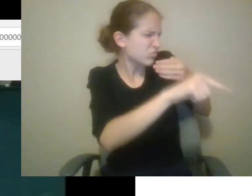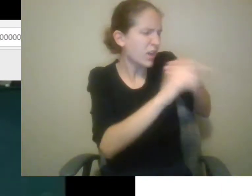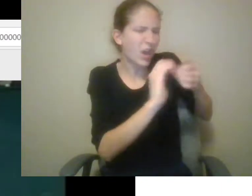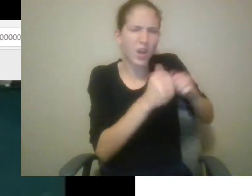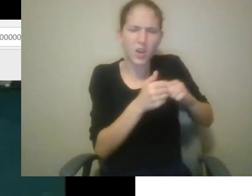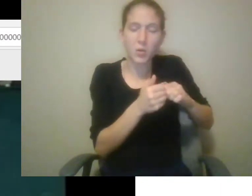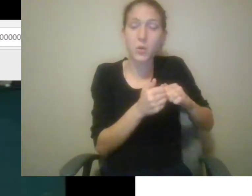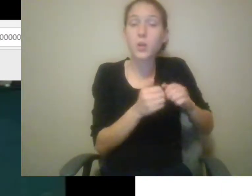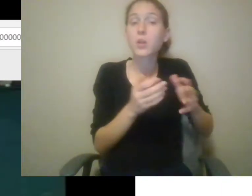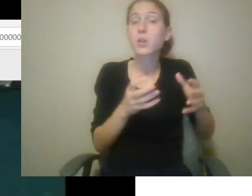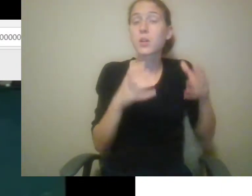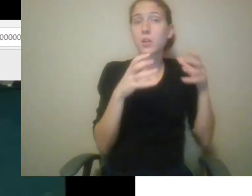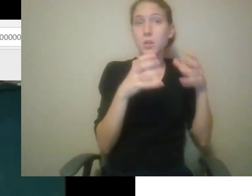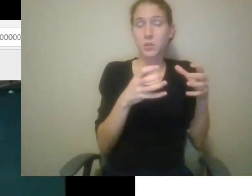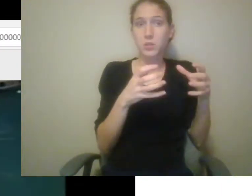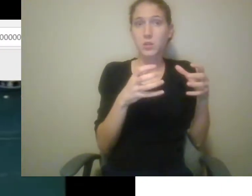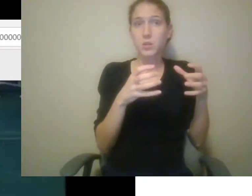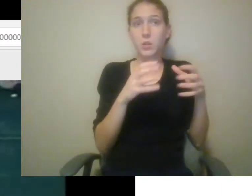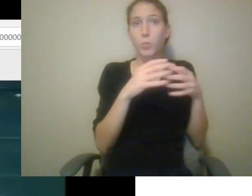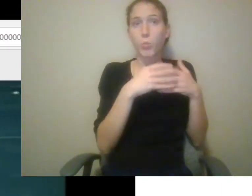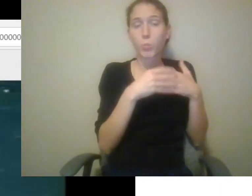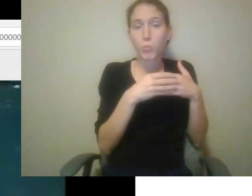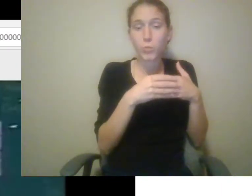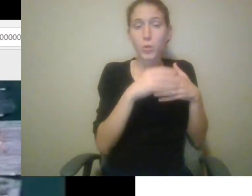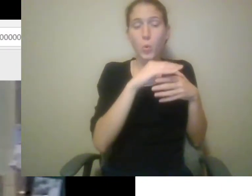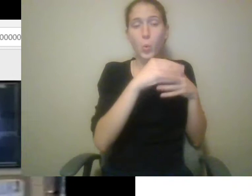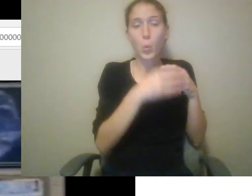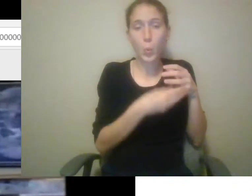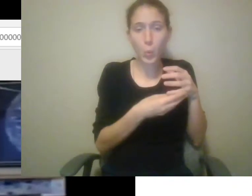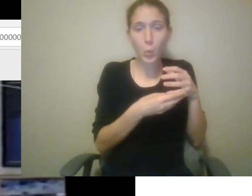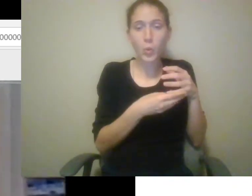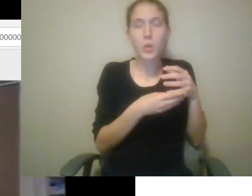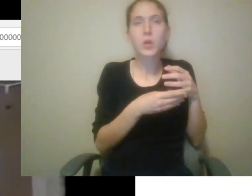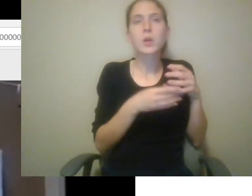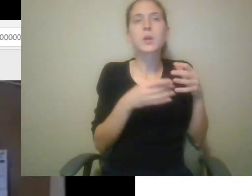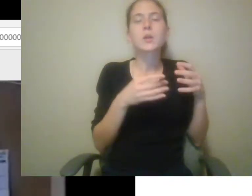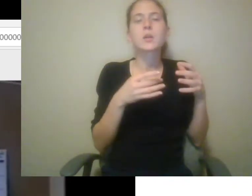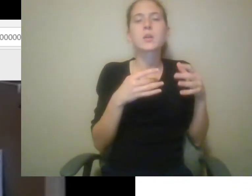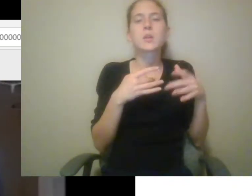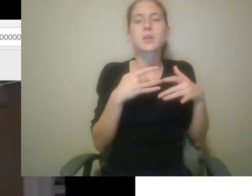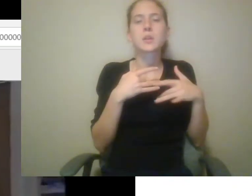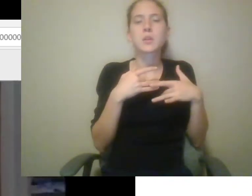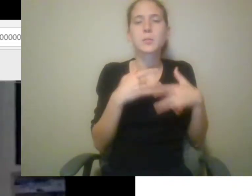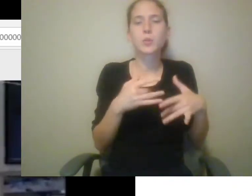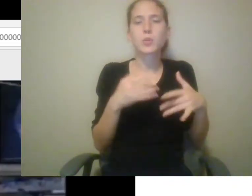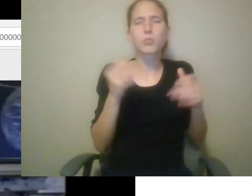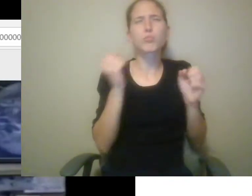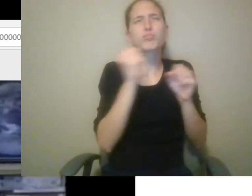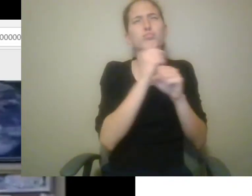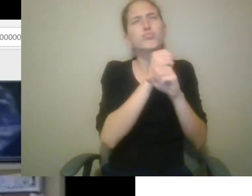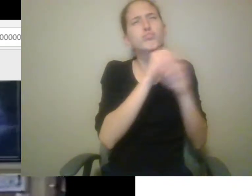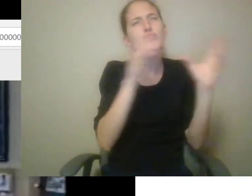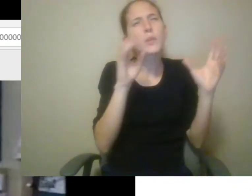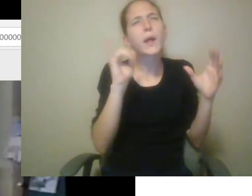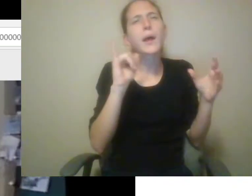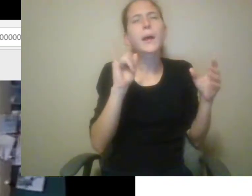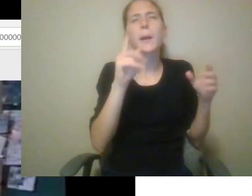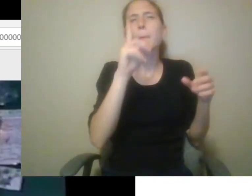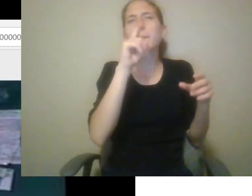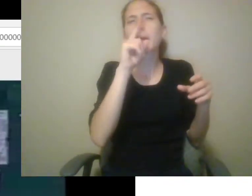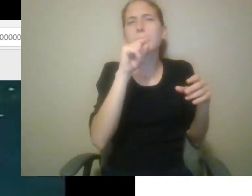membrane, most of the time you're going to think of some sort of, solid material, like a plastic bag. All right, this is, when we think